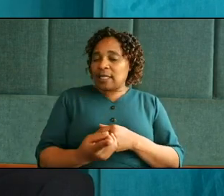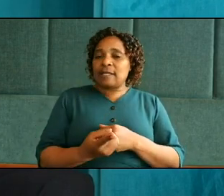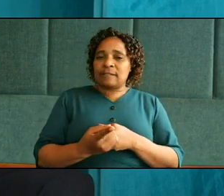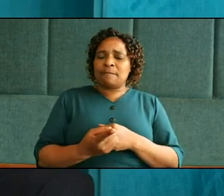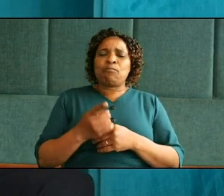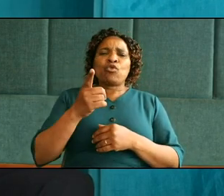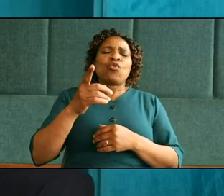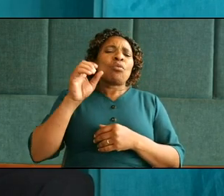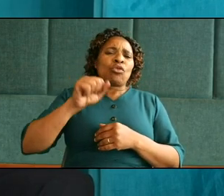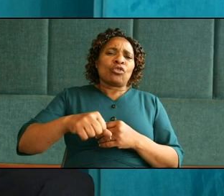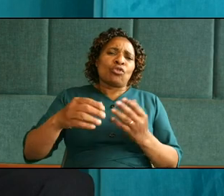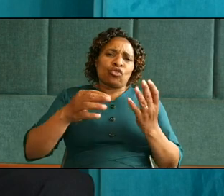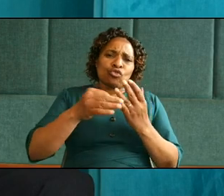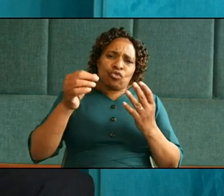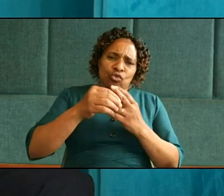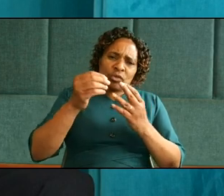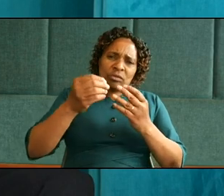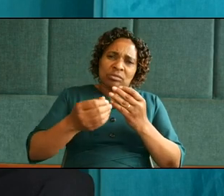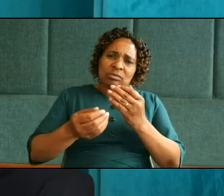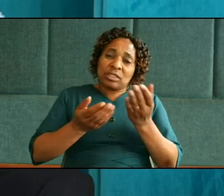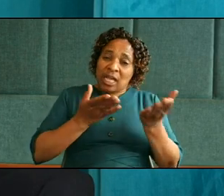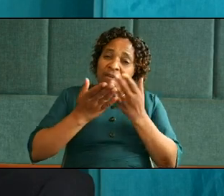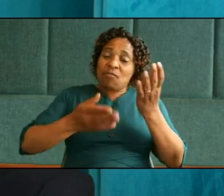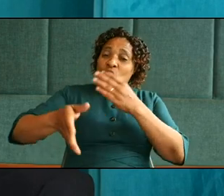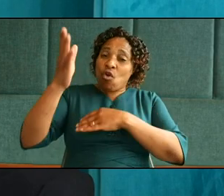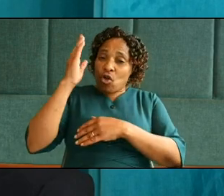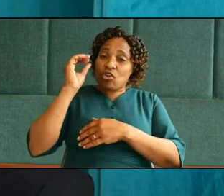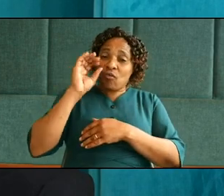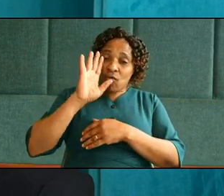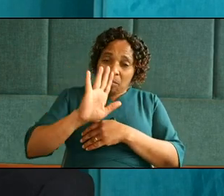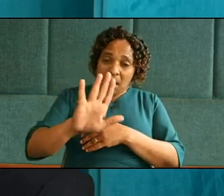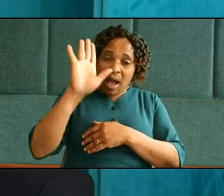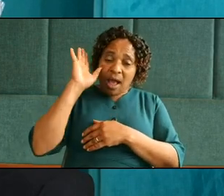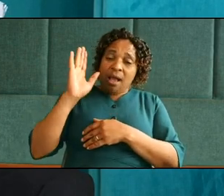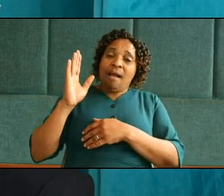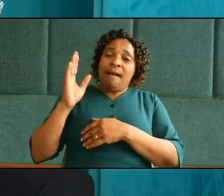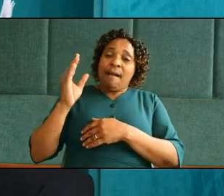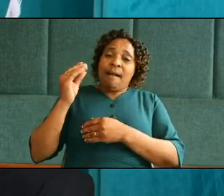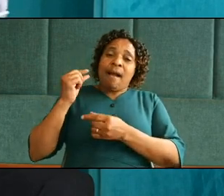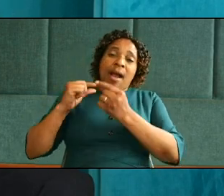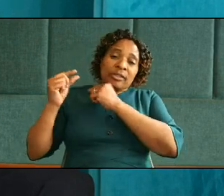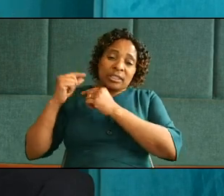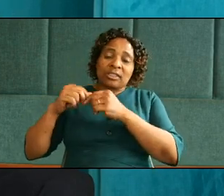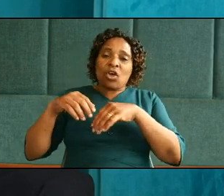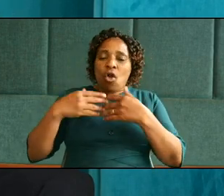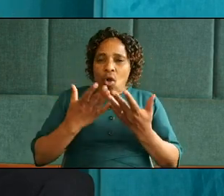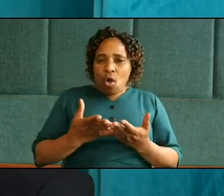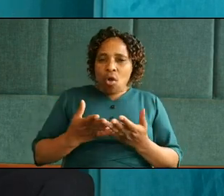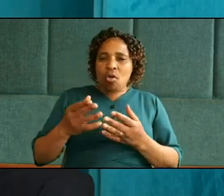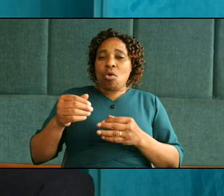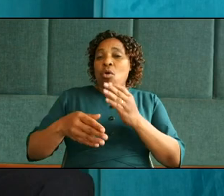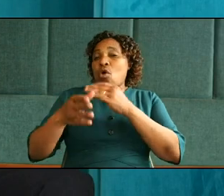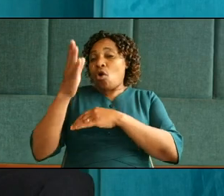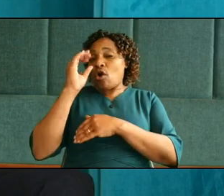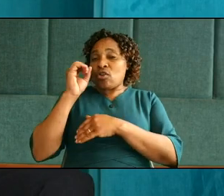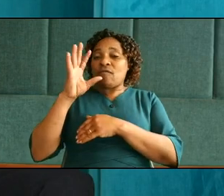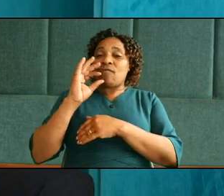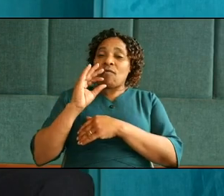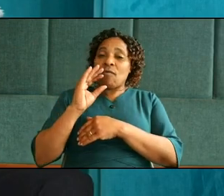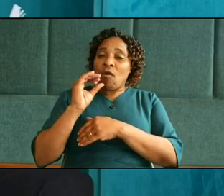you could choose to serve the gods of your ancestors or the gods of the Amorites and all these